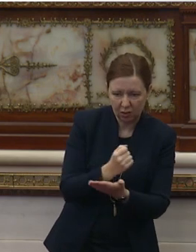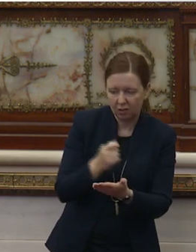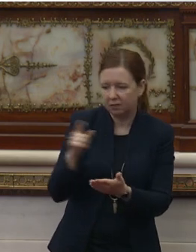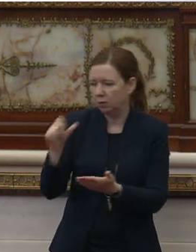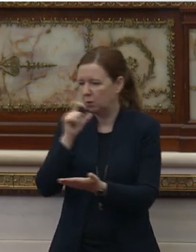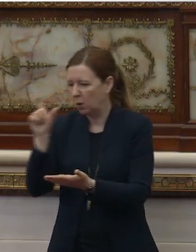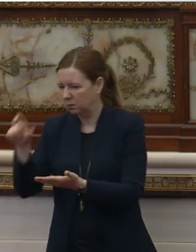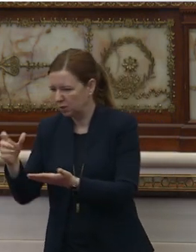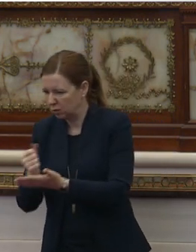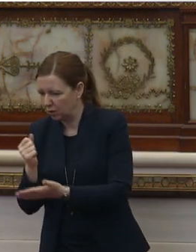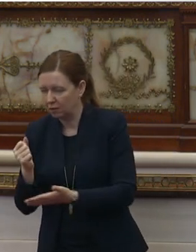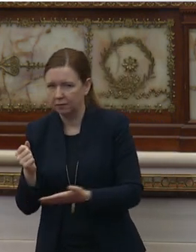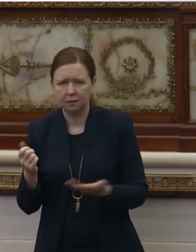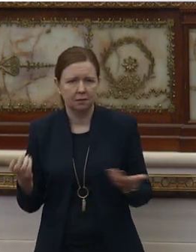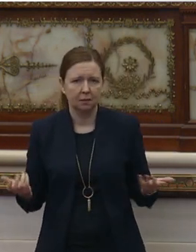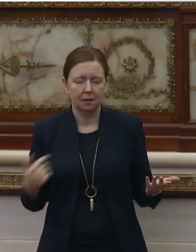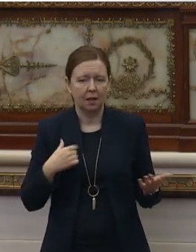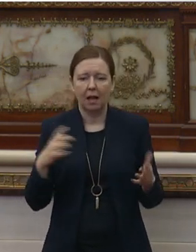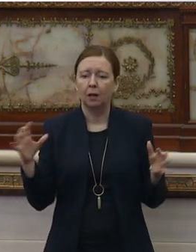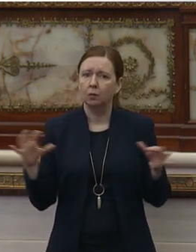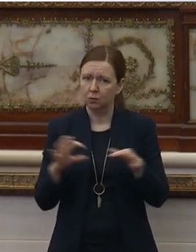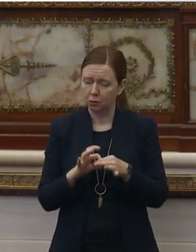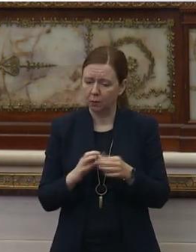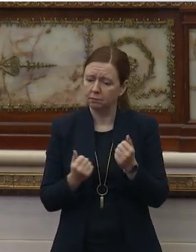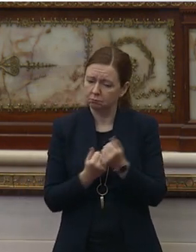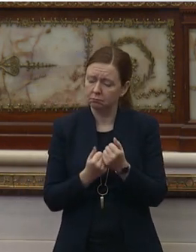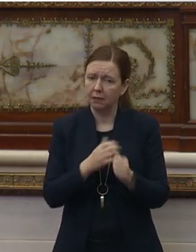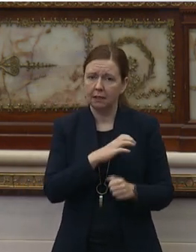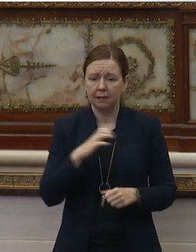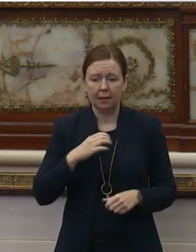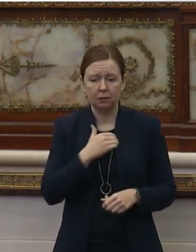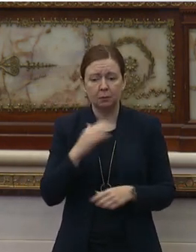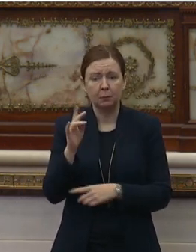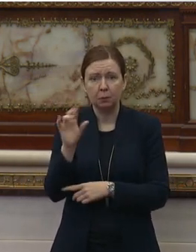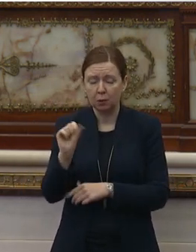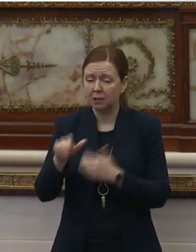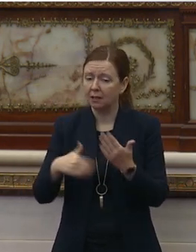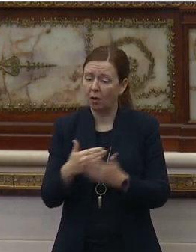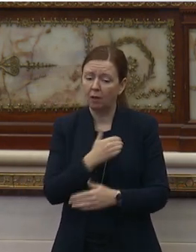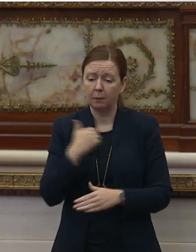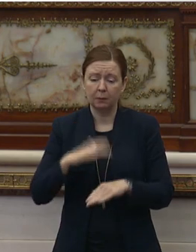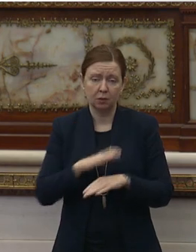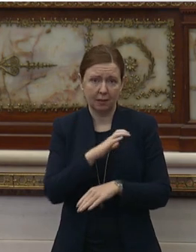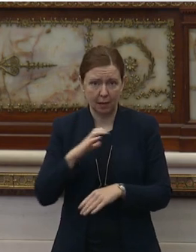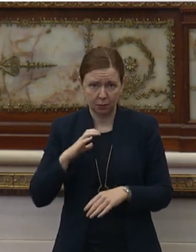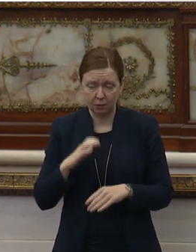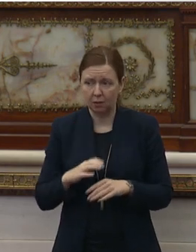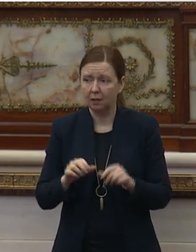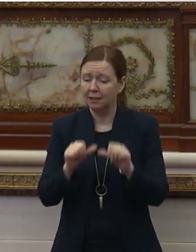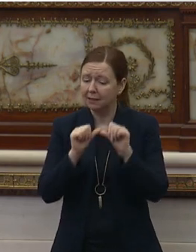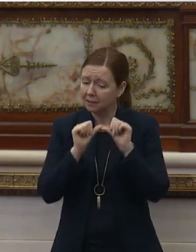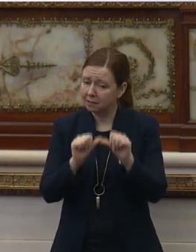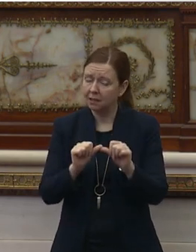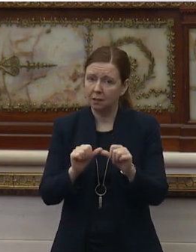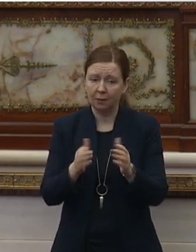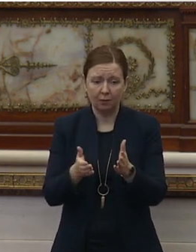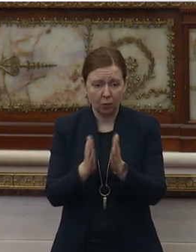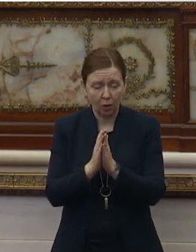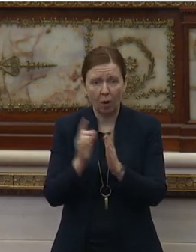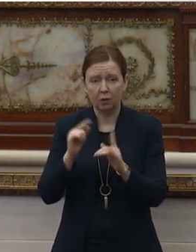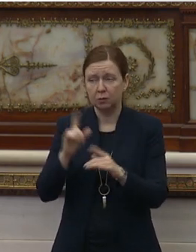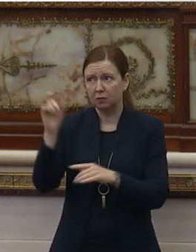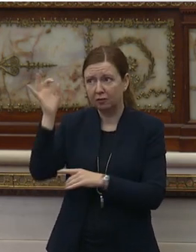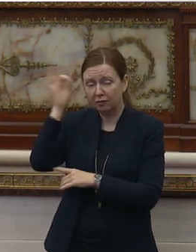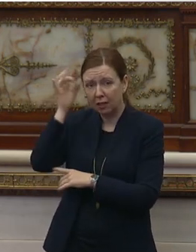deserve to be at home. And I will be joining Councilmember Brooks and all of the members on council, continuing the call to our federal